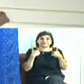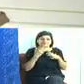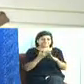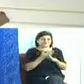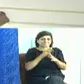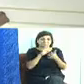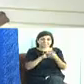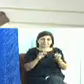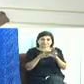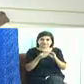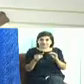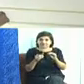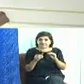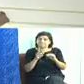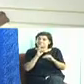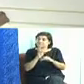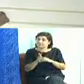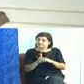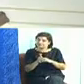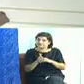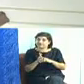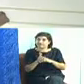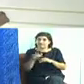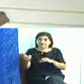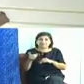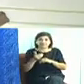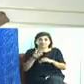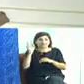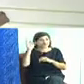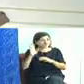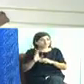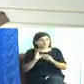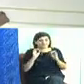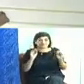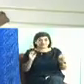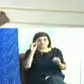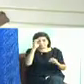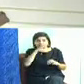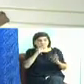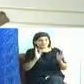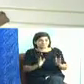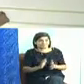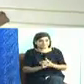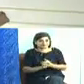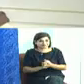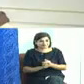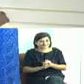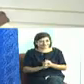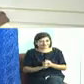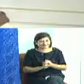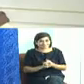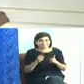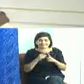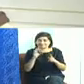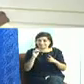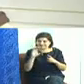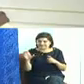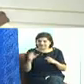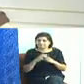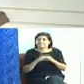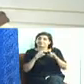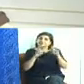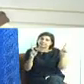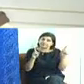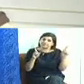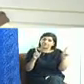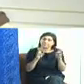message. It is true that our guest preacher is no stranger but to MCC, but he